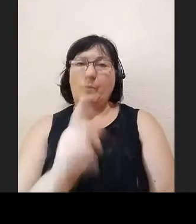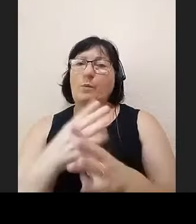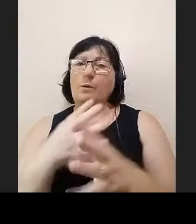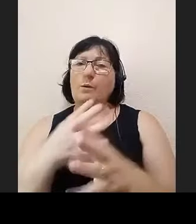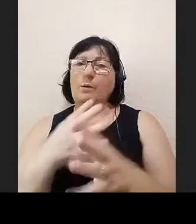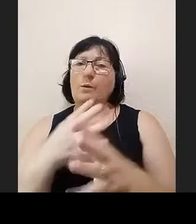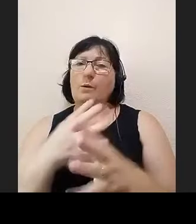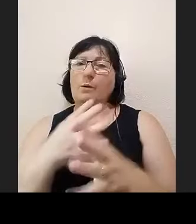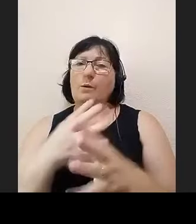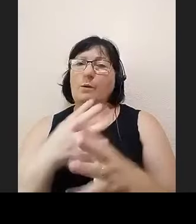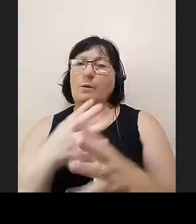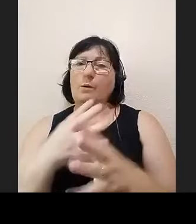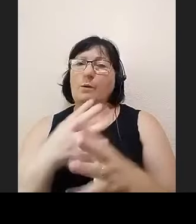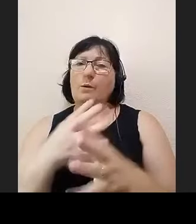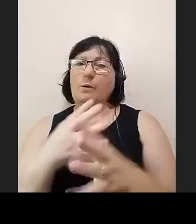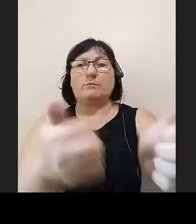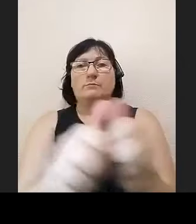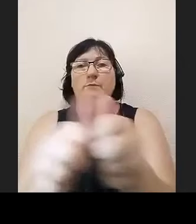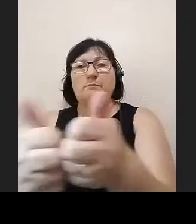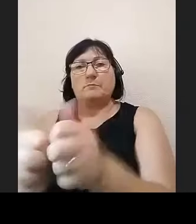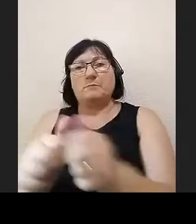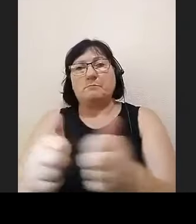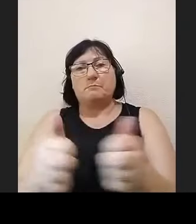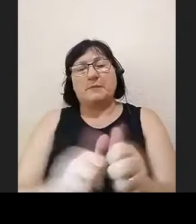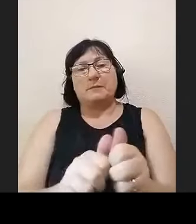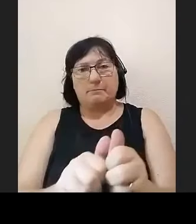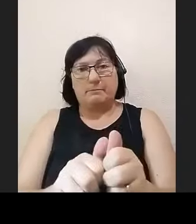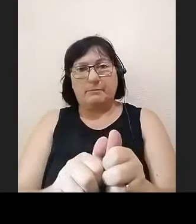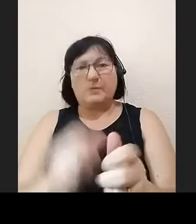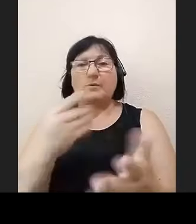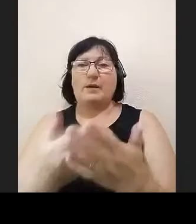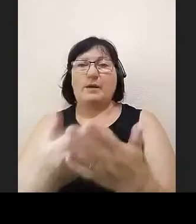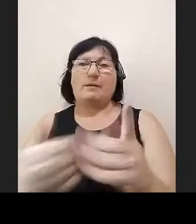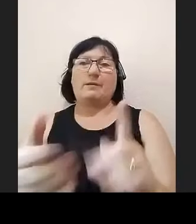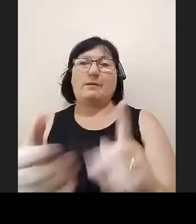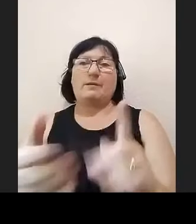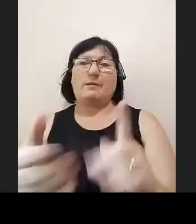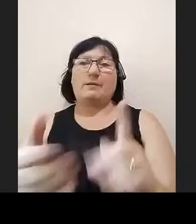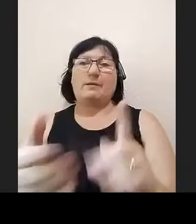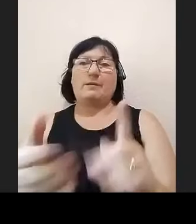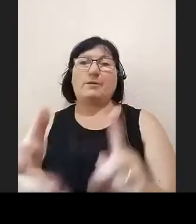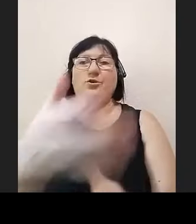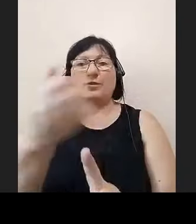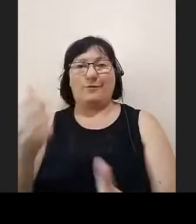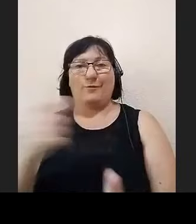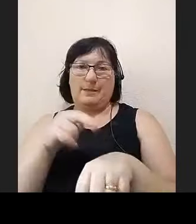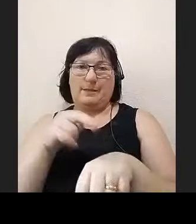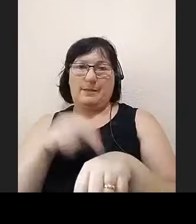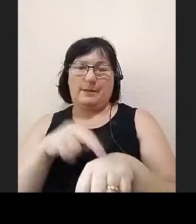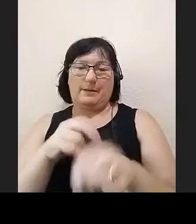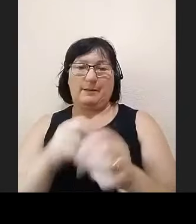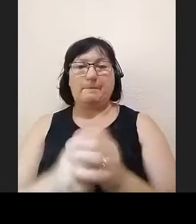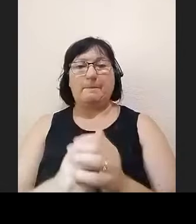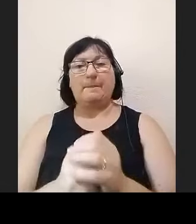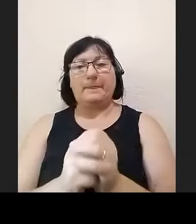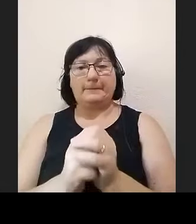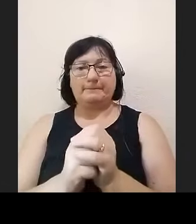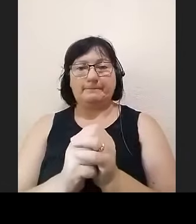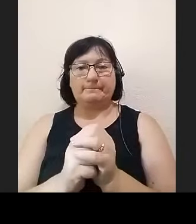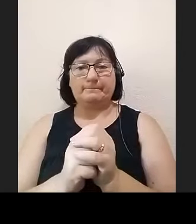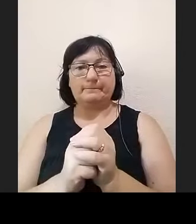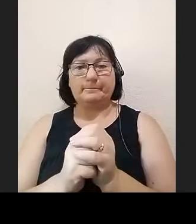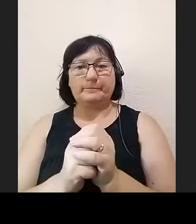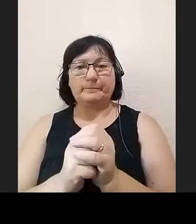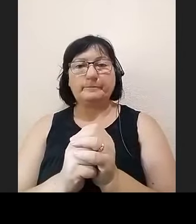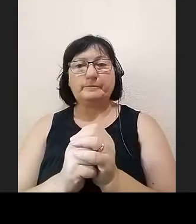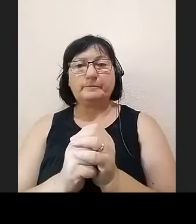our intent. The AEO program is an important intermediary to achieve this and will ensure achievement of